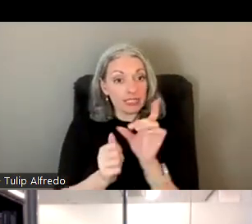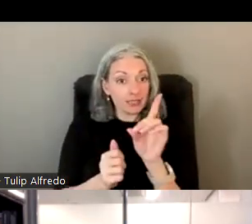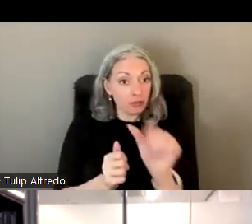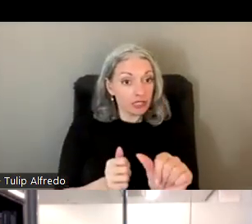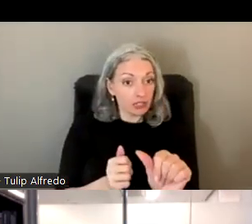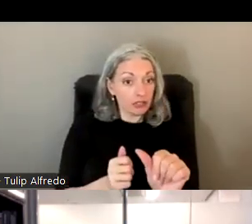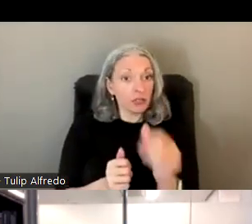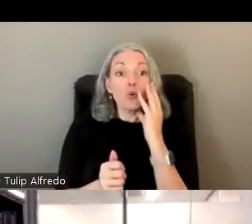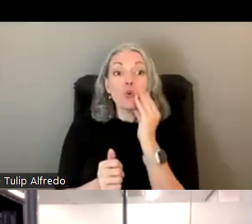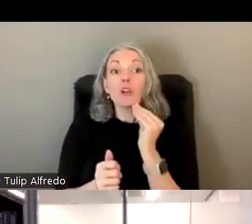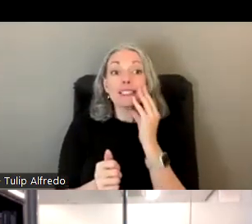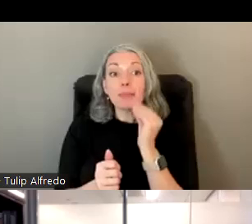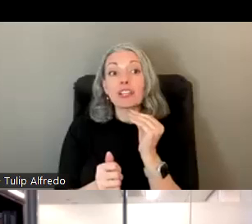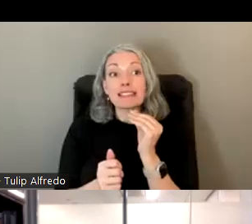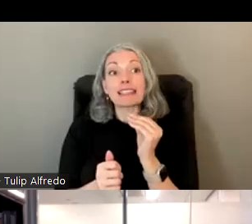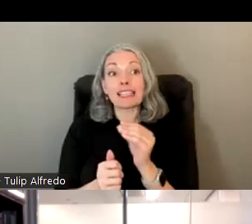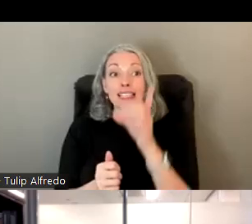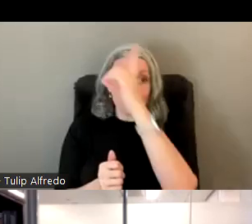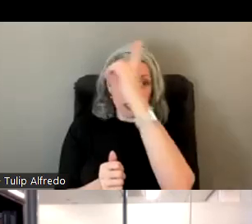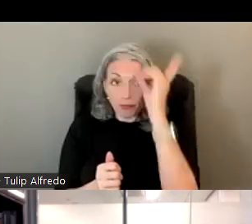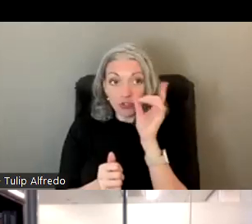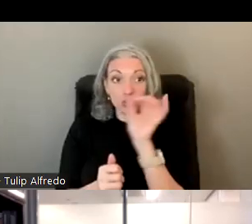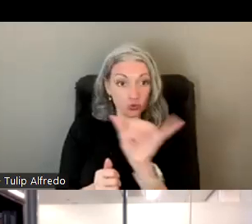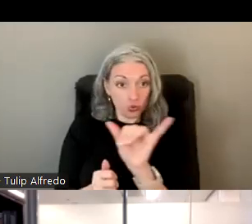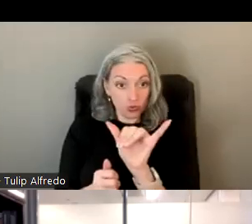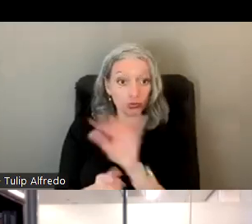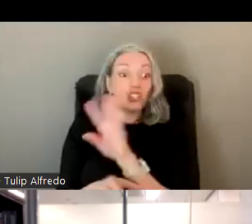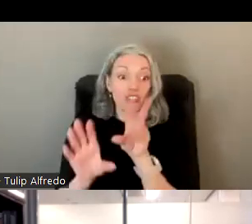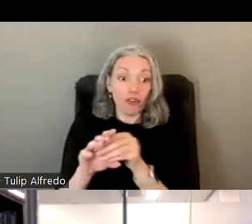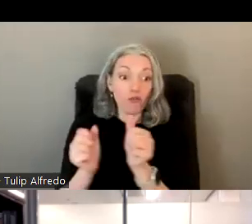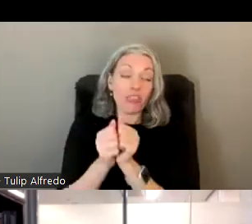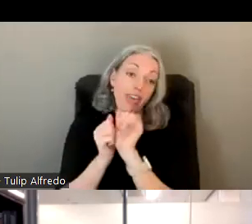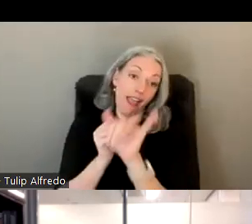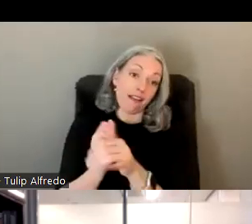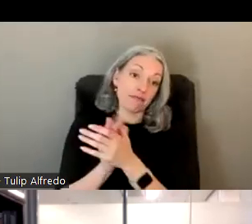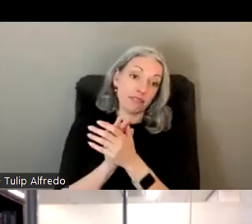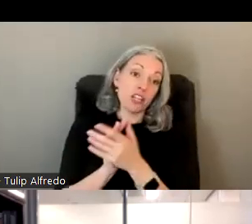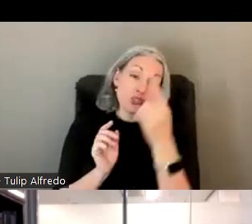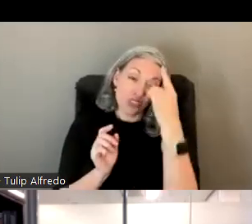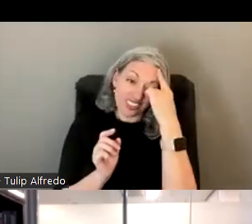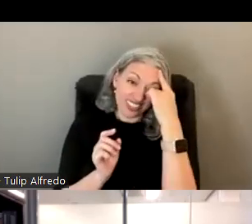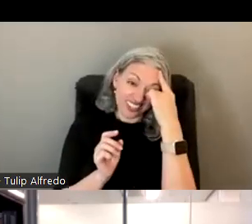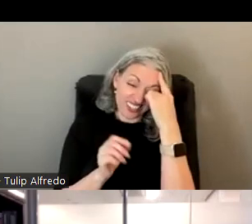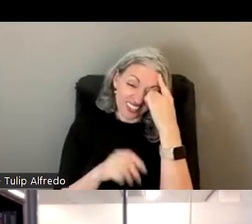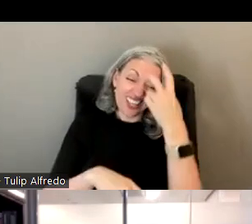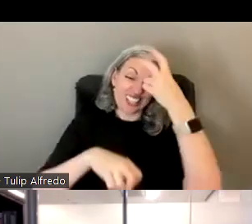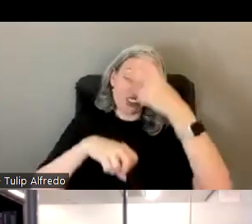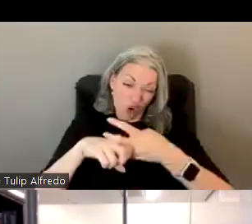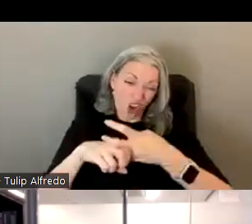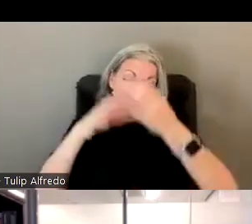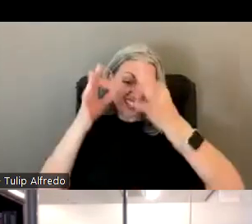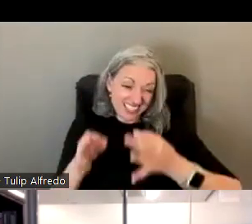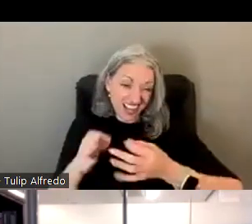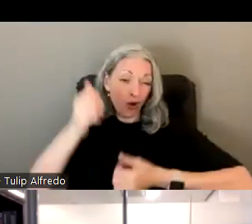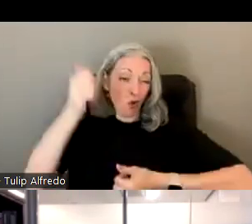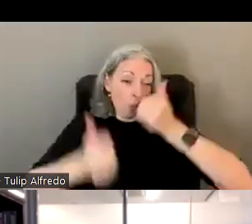who are experiencing dementia as well, because they would be part of that population. So I think there's just hard choices to be